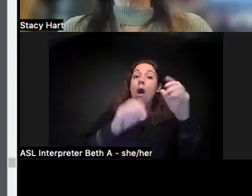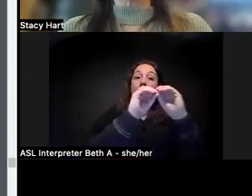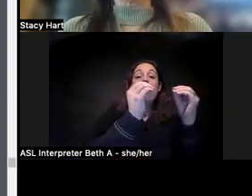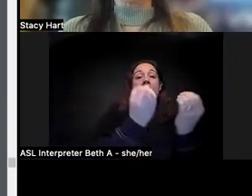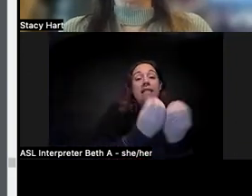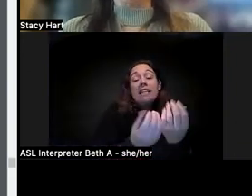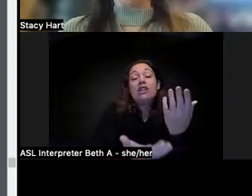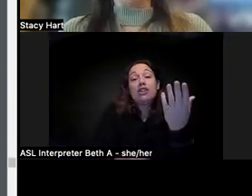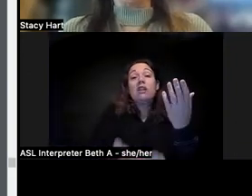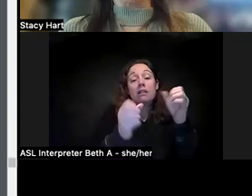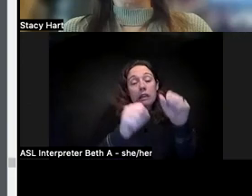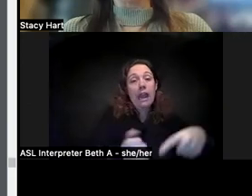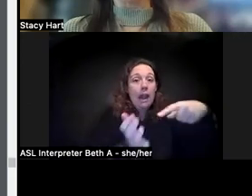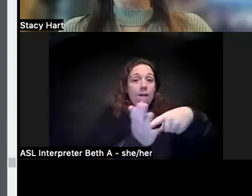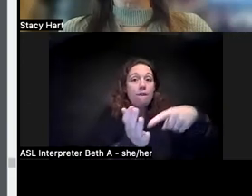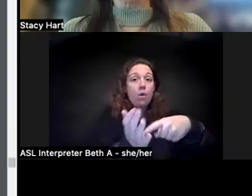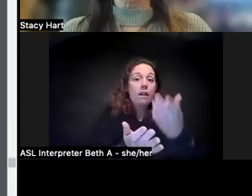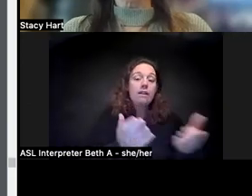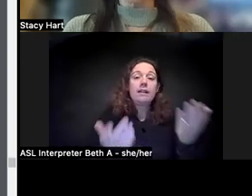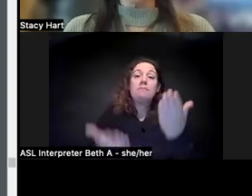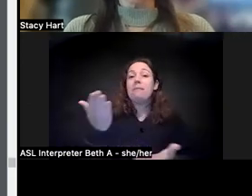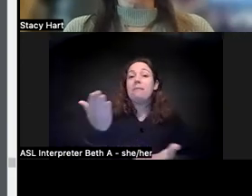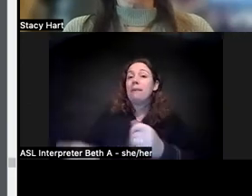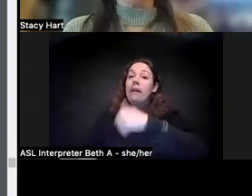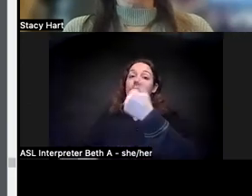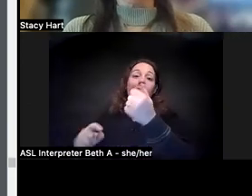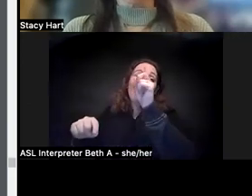affordable for another. Next slide.